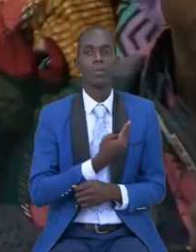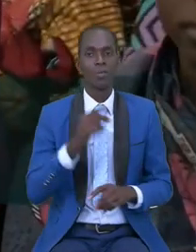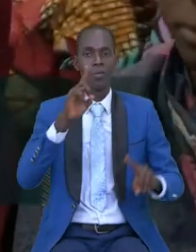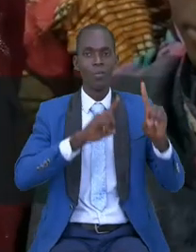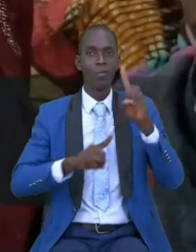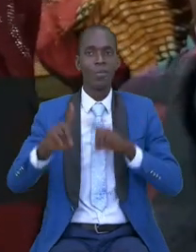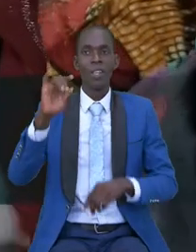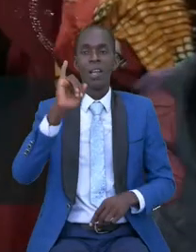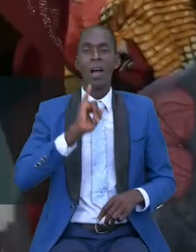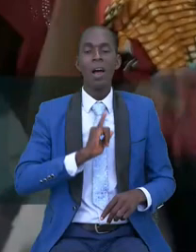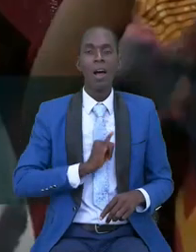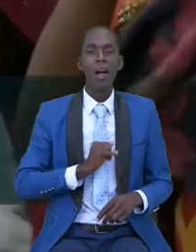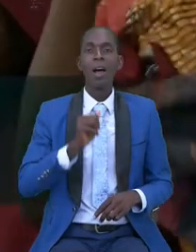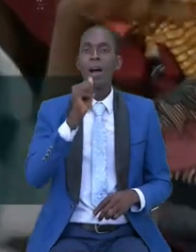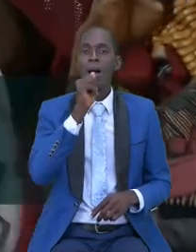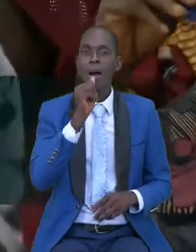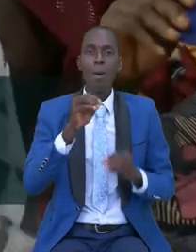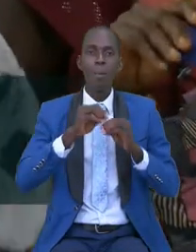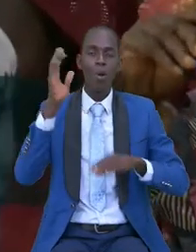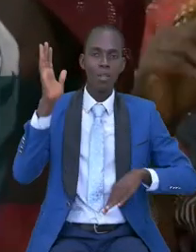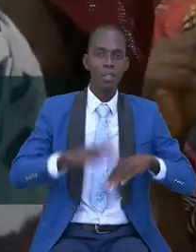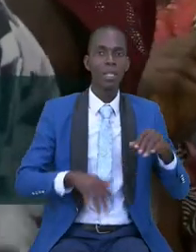am more than a conqueror.